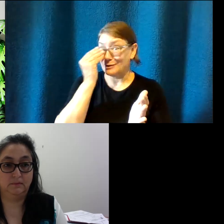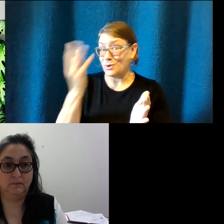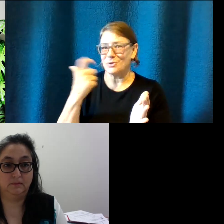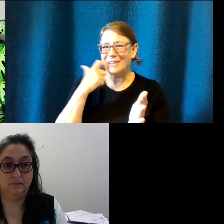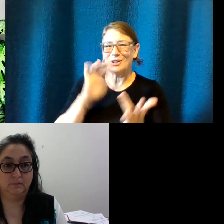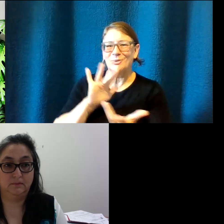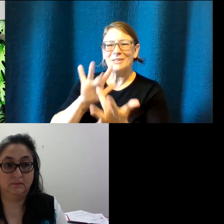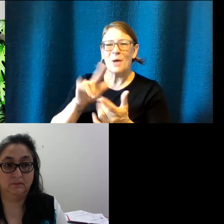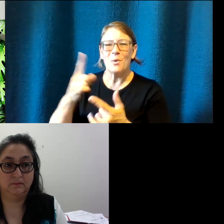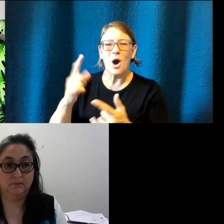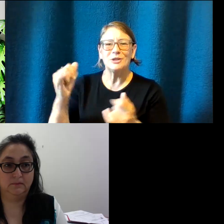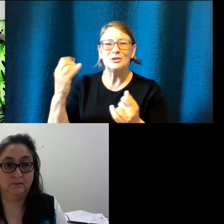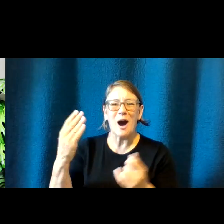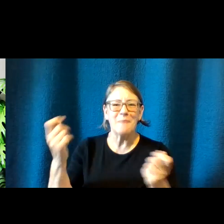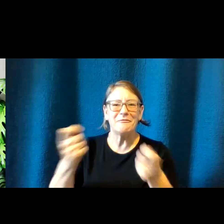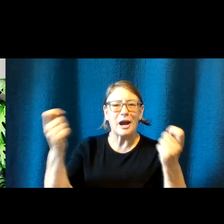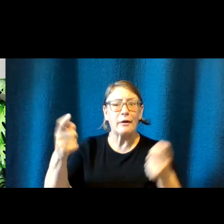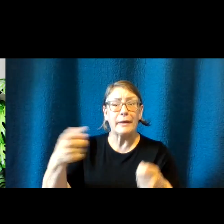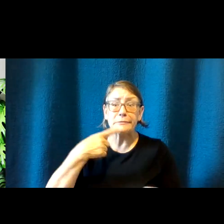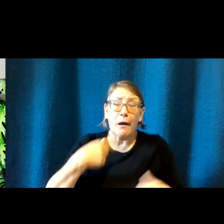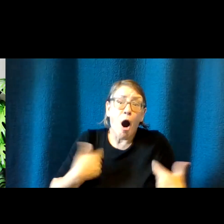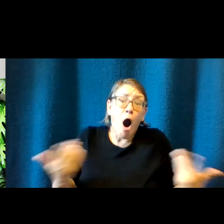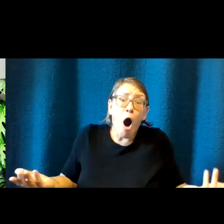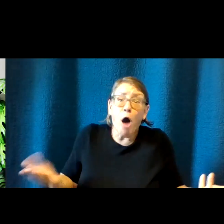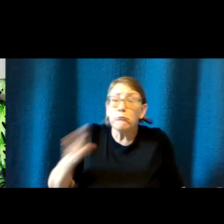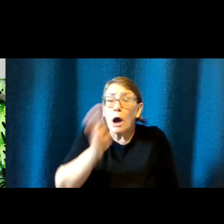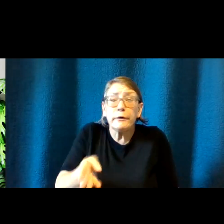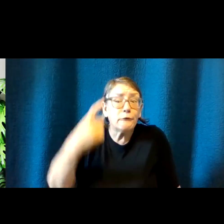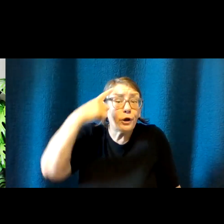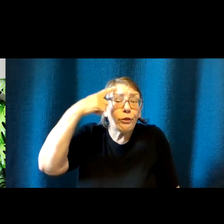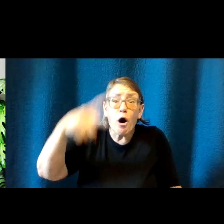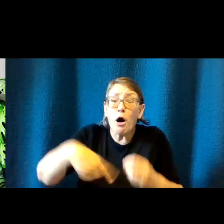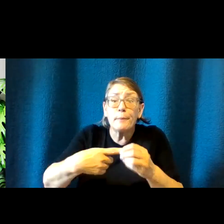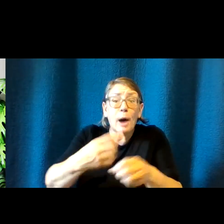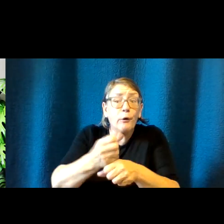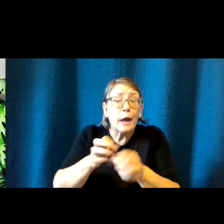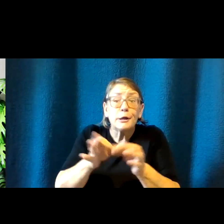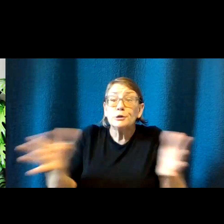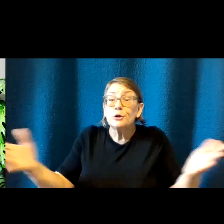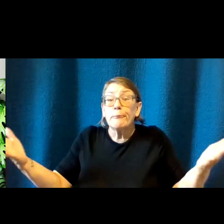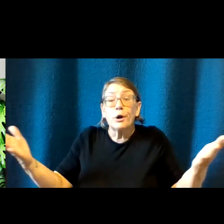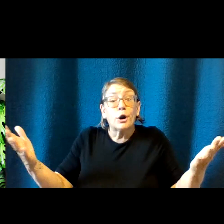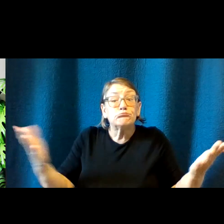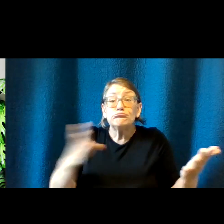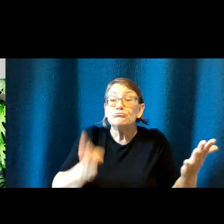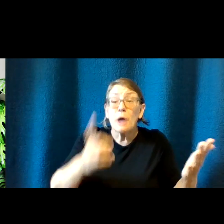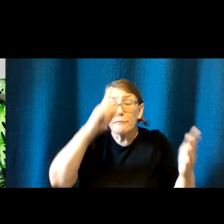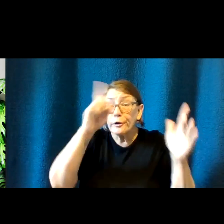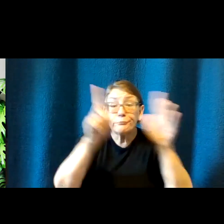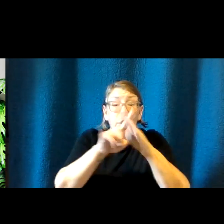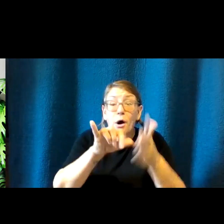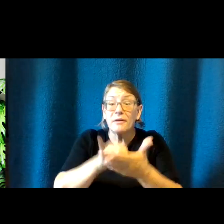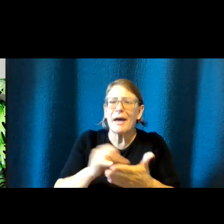out to that one job fair just to see, and they're like, I really never crossed my mind that that's something that we should do. So